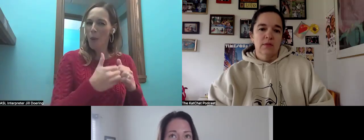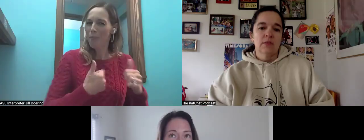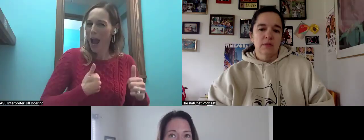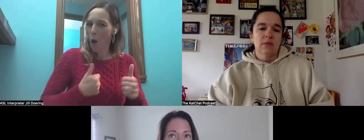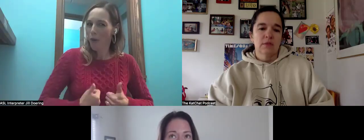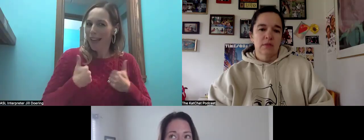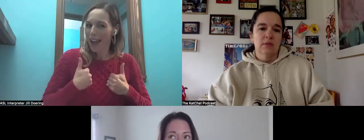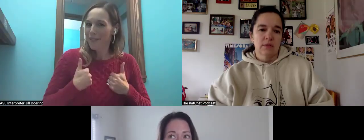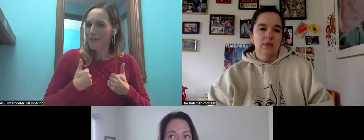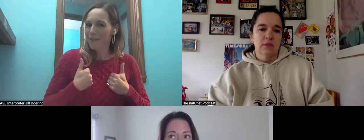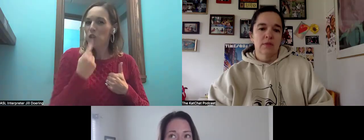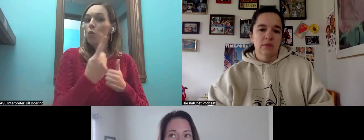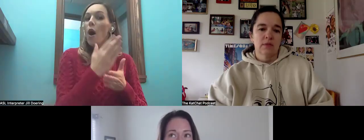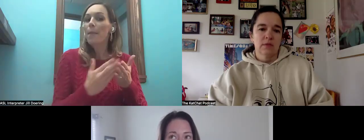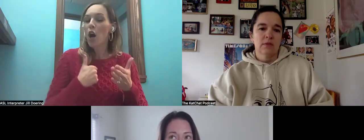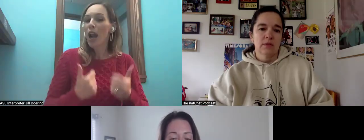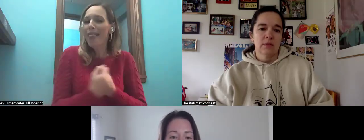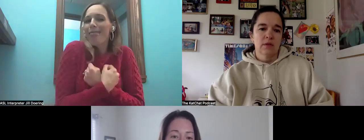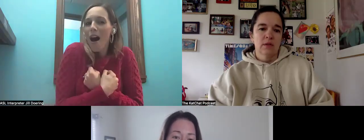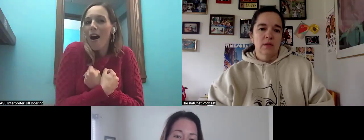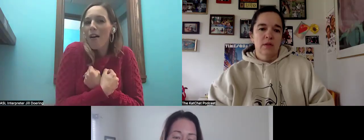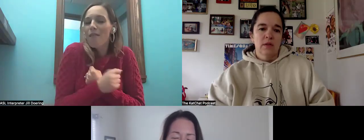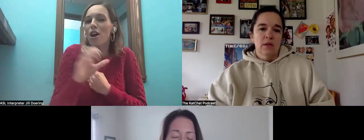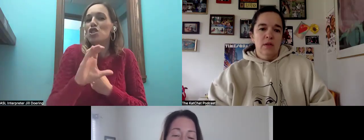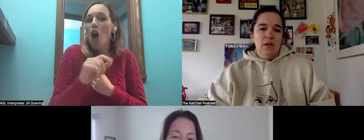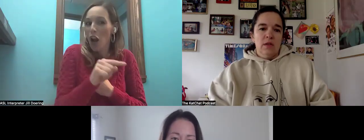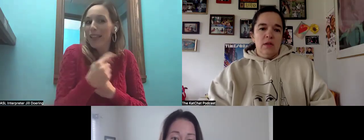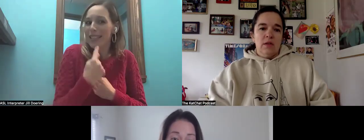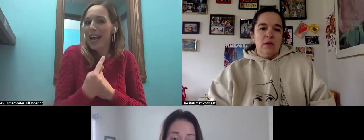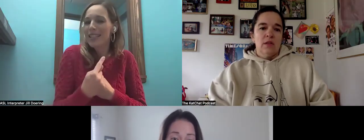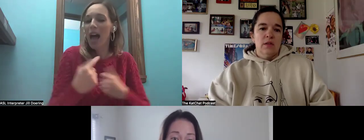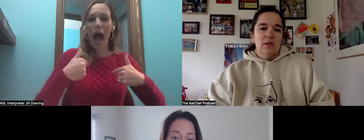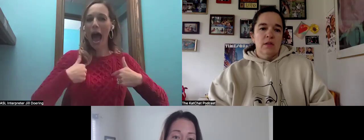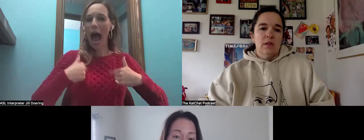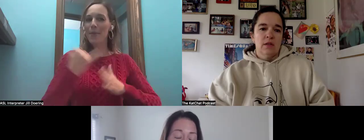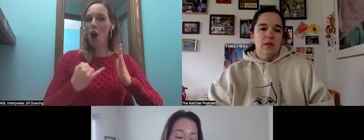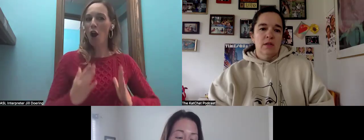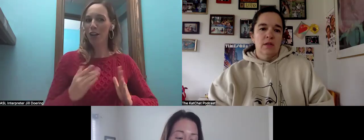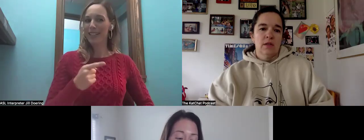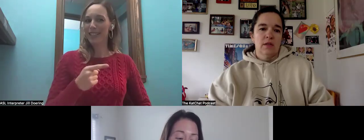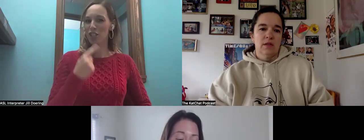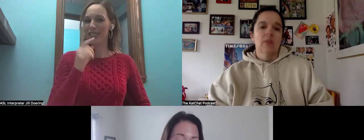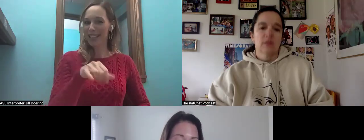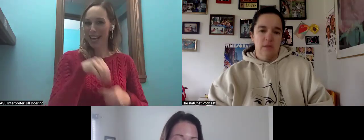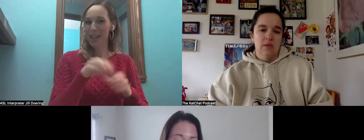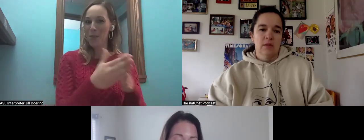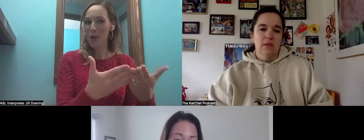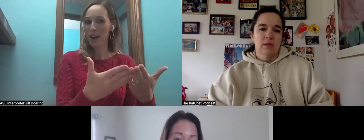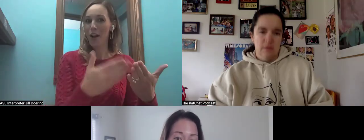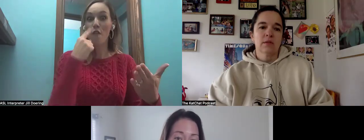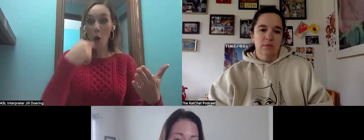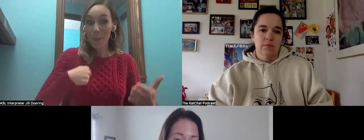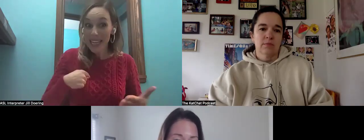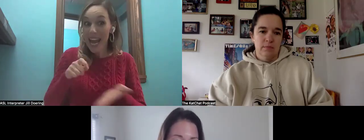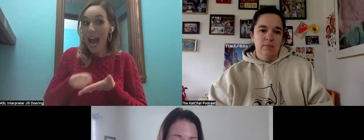a part that I love where she says, I'm an artist, right? So for me as a